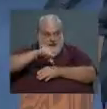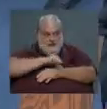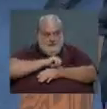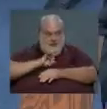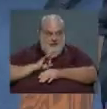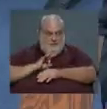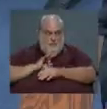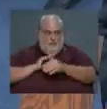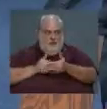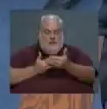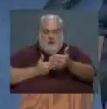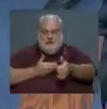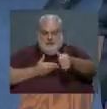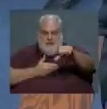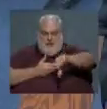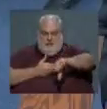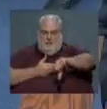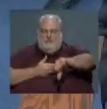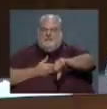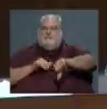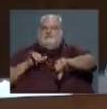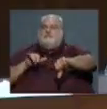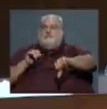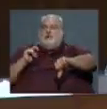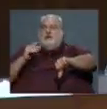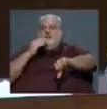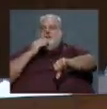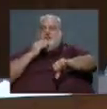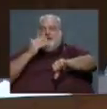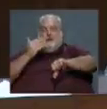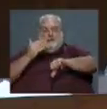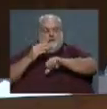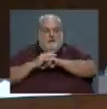We recommended denial. Okay. Thanks, that's all I